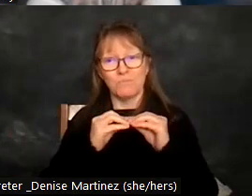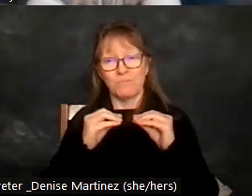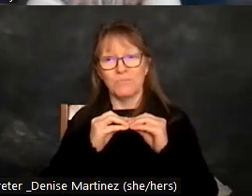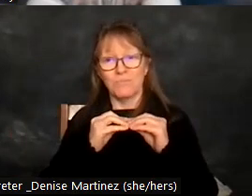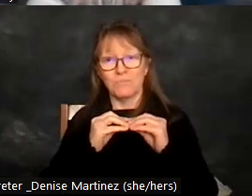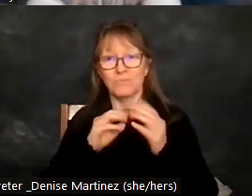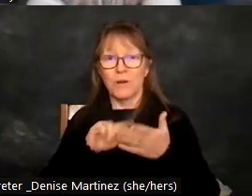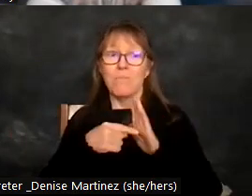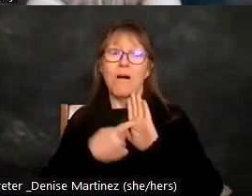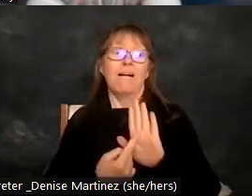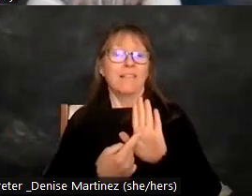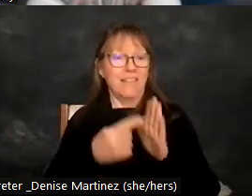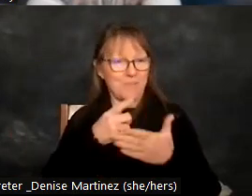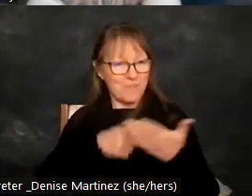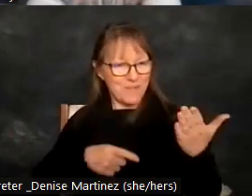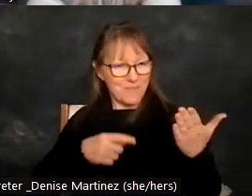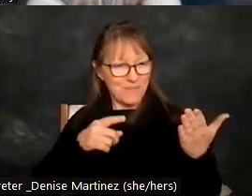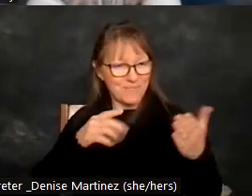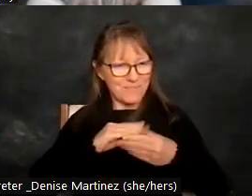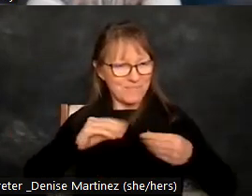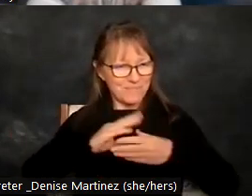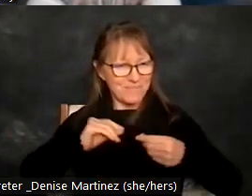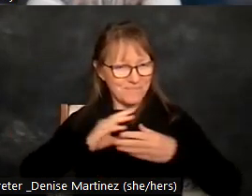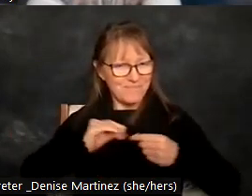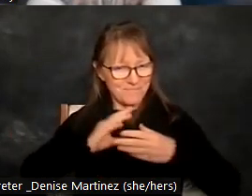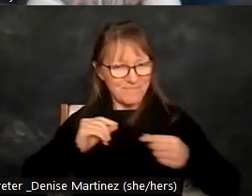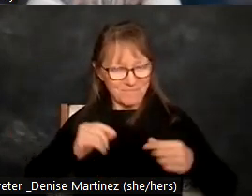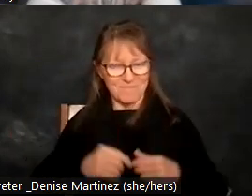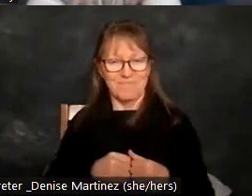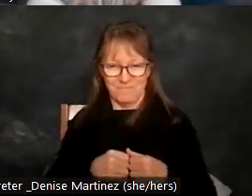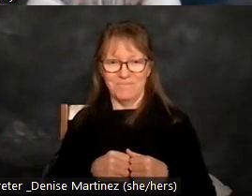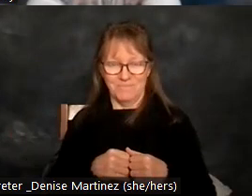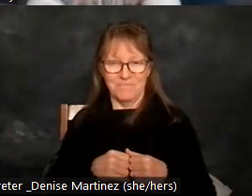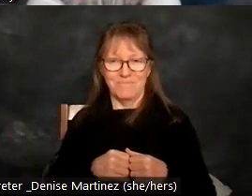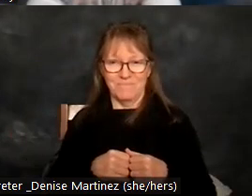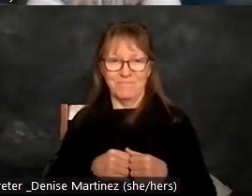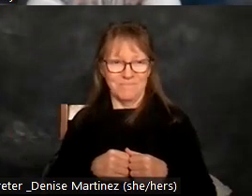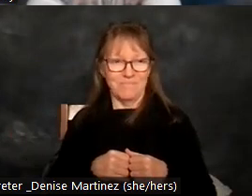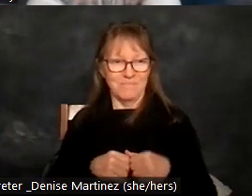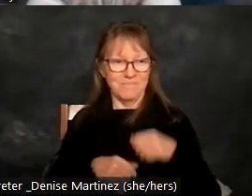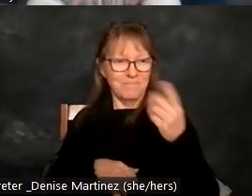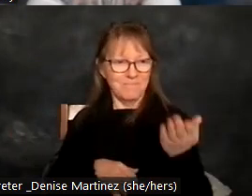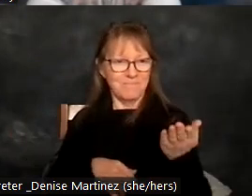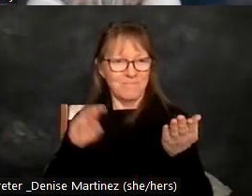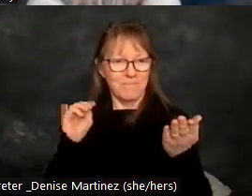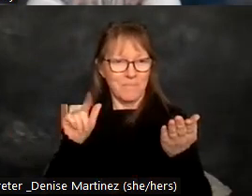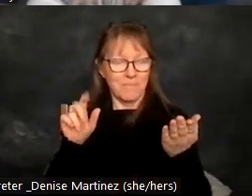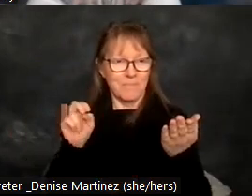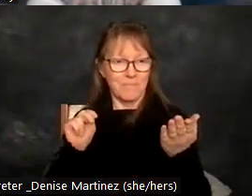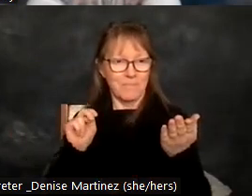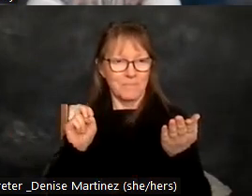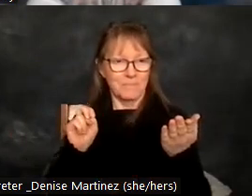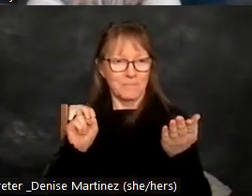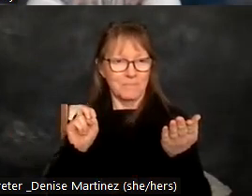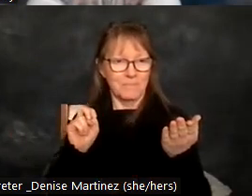what we're talking about right here. We don't. On n'a pas enregistré ça, on a parlé de lui-même, on n'a pas Madeline, voulu. please go ahead. On n'a pas voulu. Yeah, so I